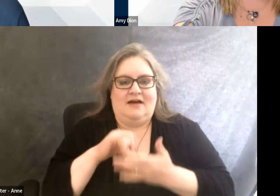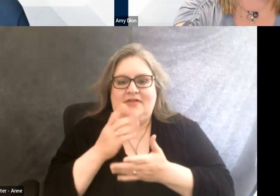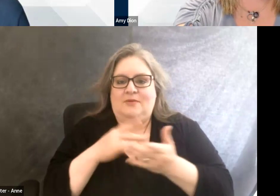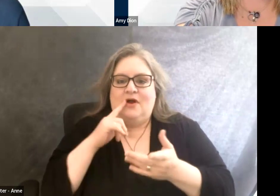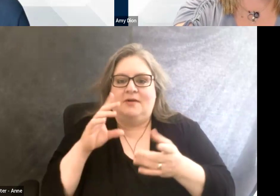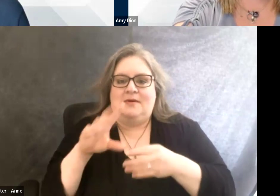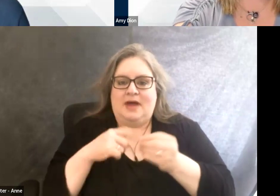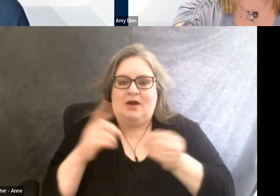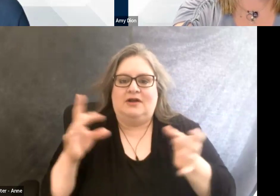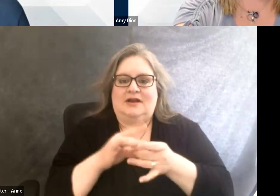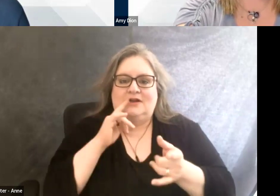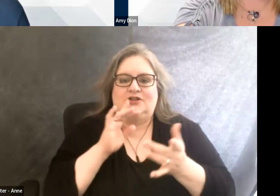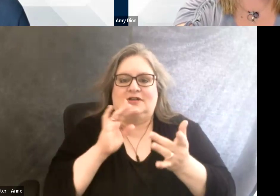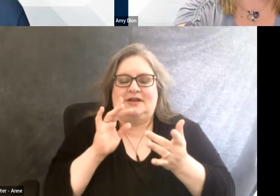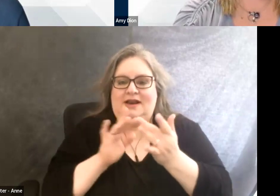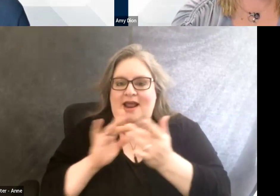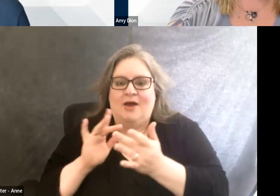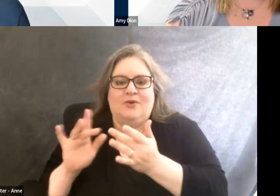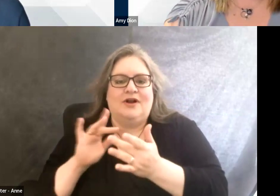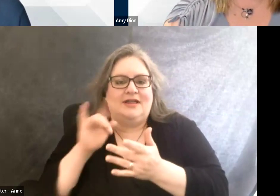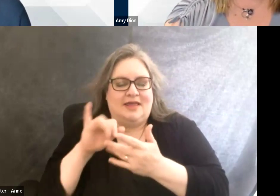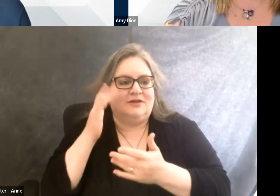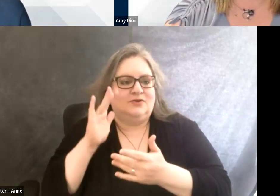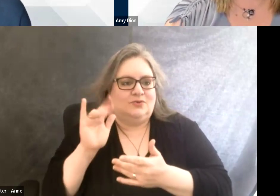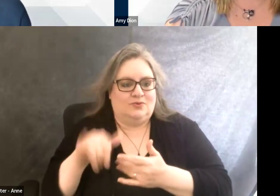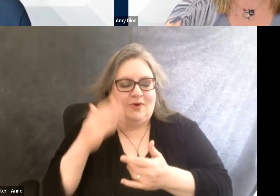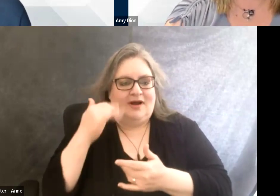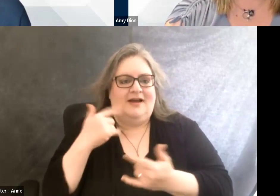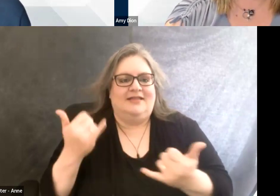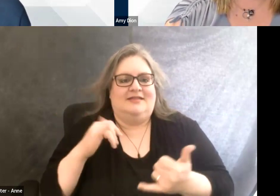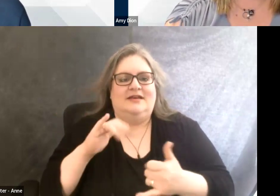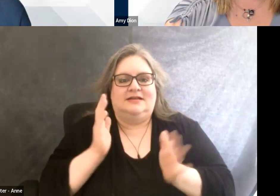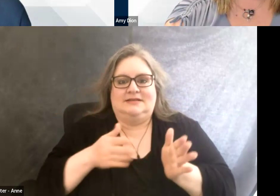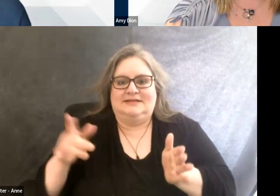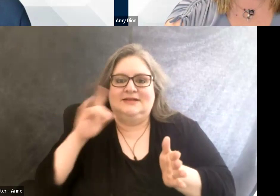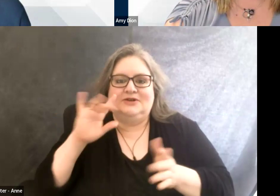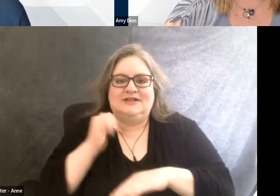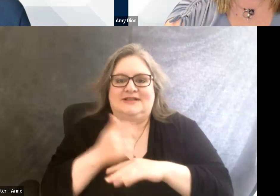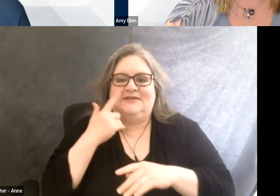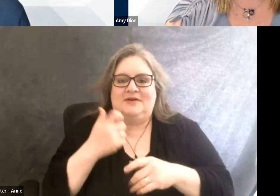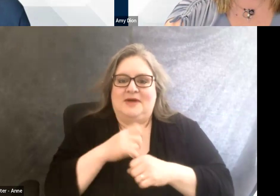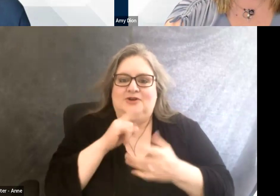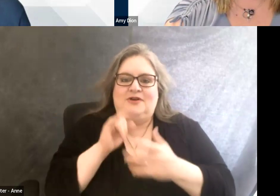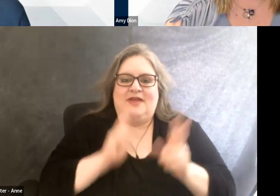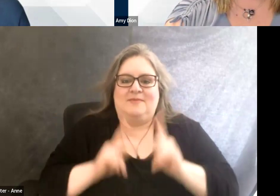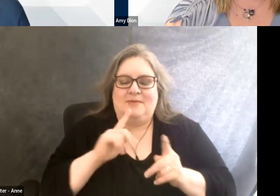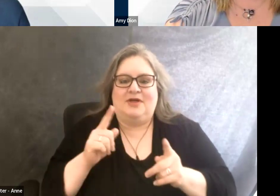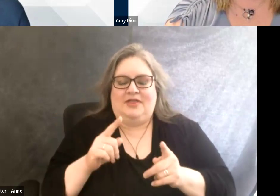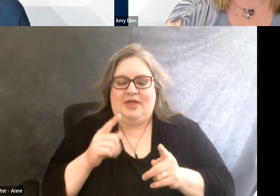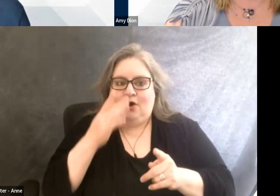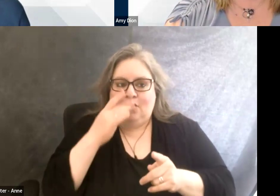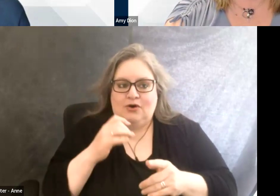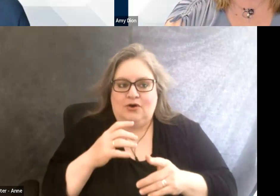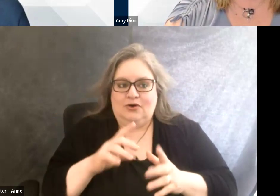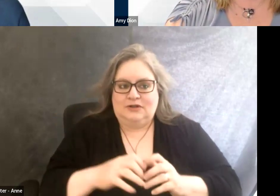and networking. I think that's part of why this series exists, right? To try to make sure that more folks who are early out or thinking of starting